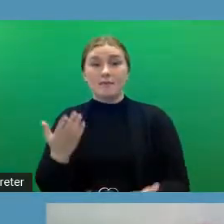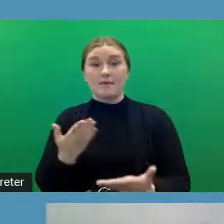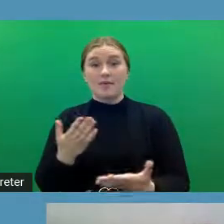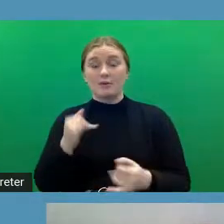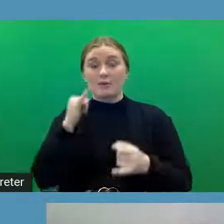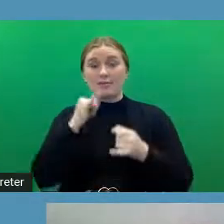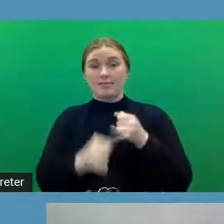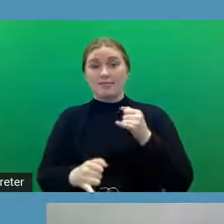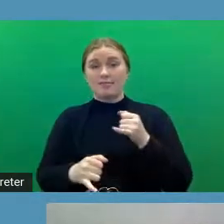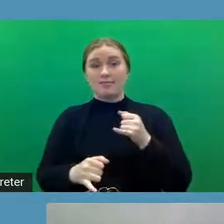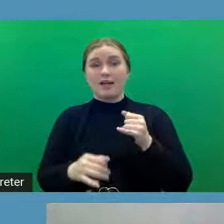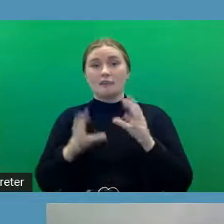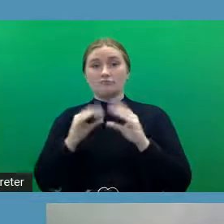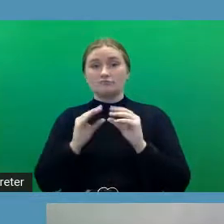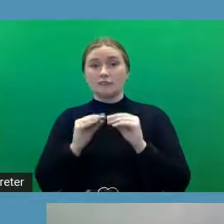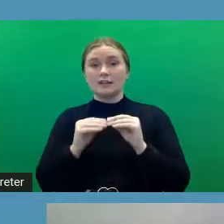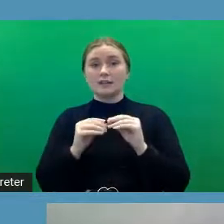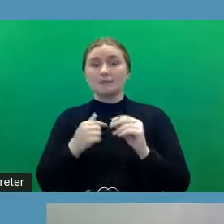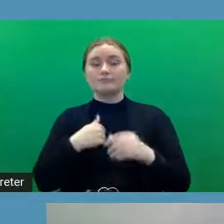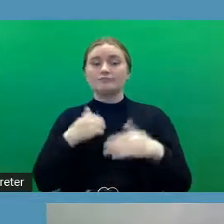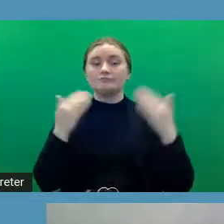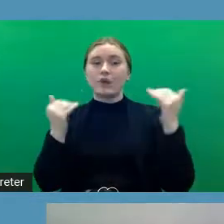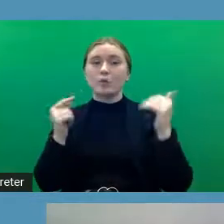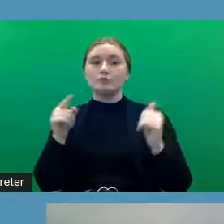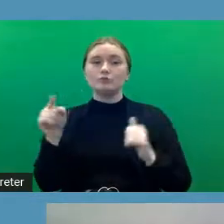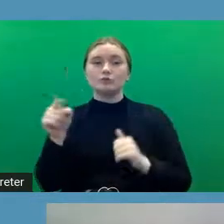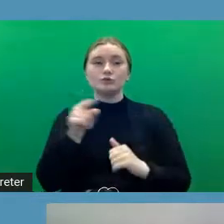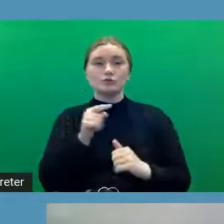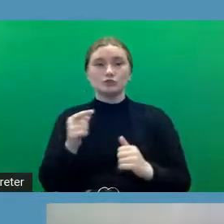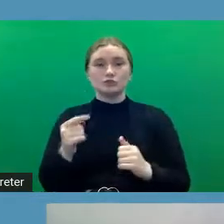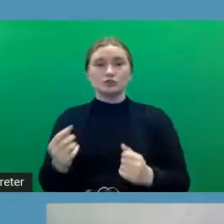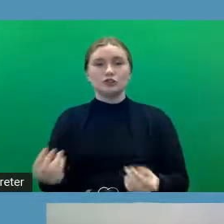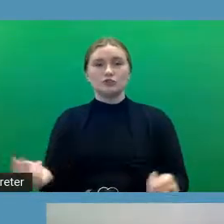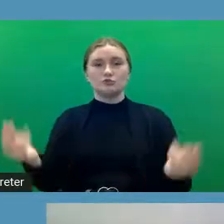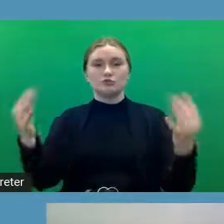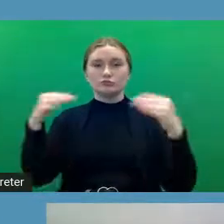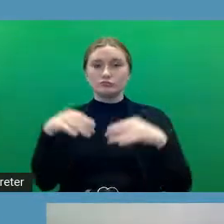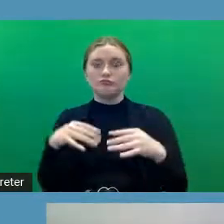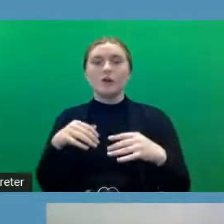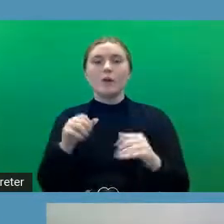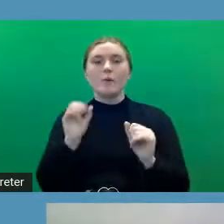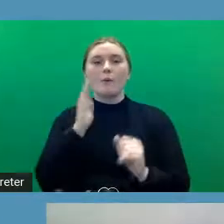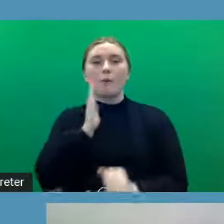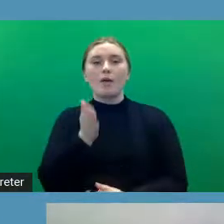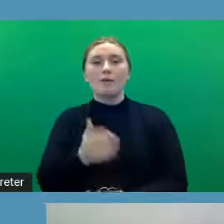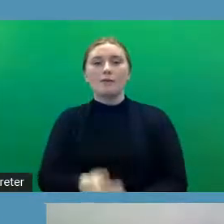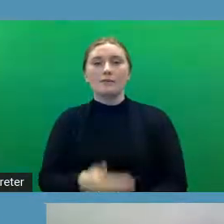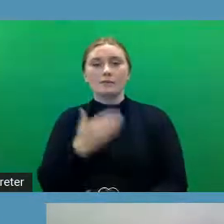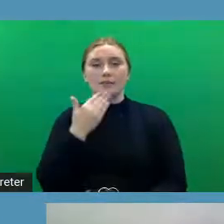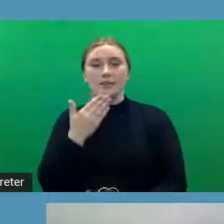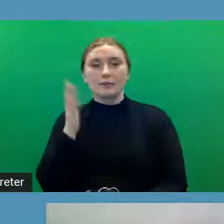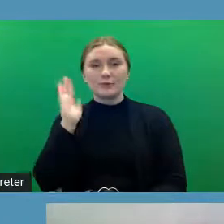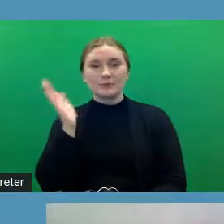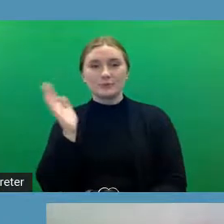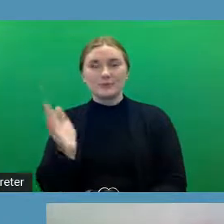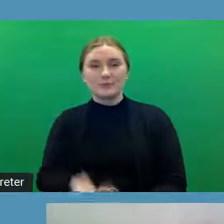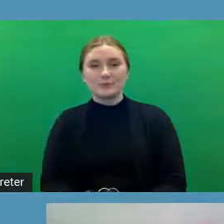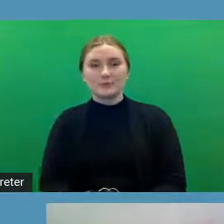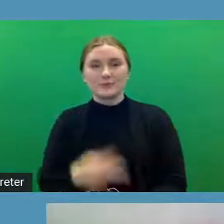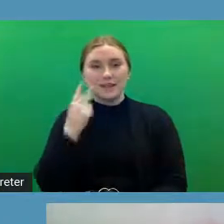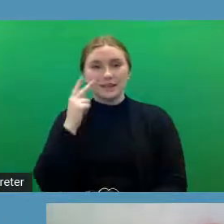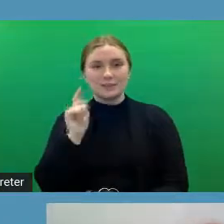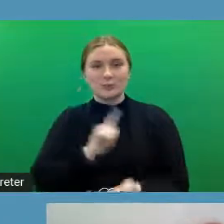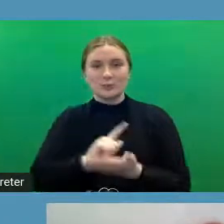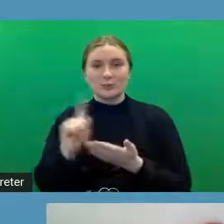in Module 1 next week, and we really hope you will join us. And thank you all. Thank you, our presenters, again, and we'll see you next week.